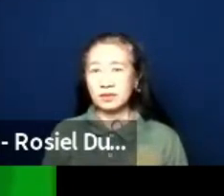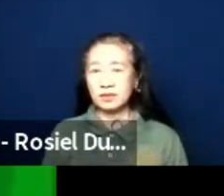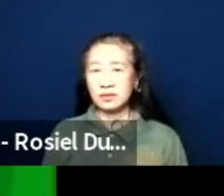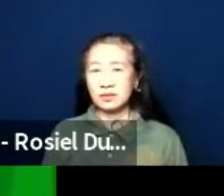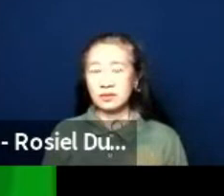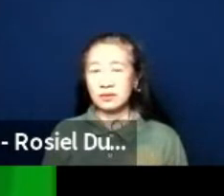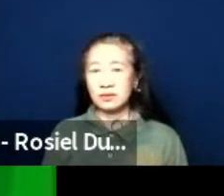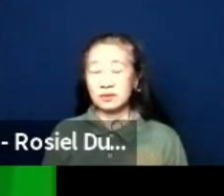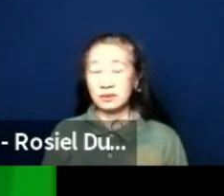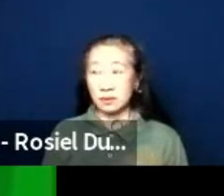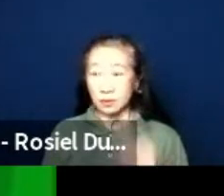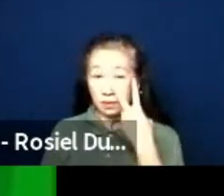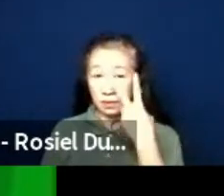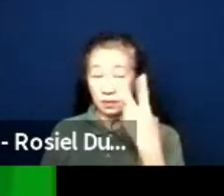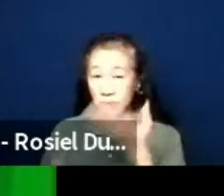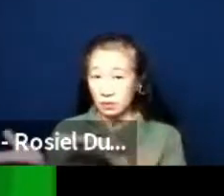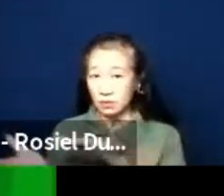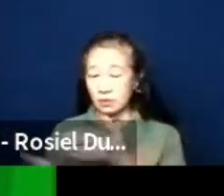Okay, so there you go.